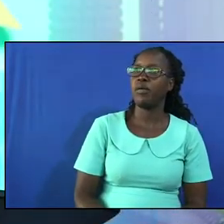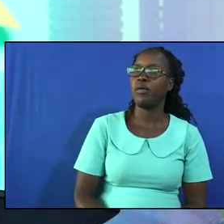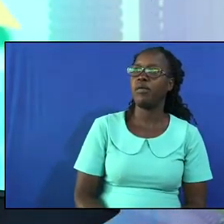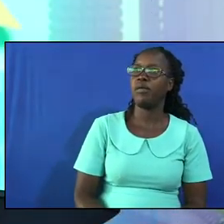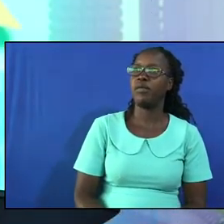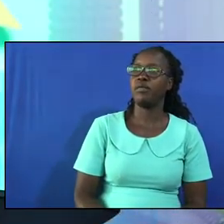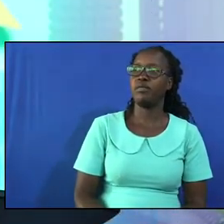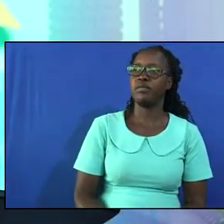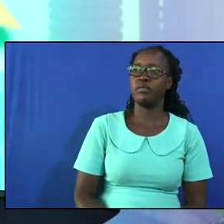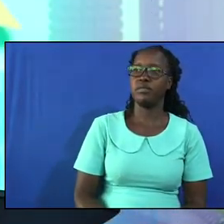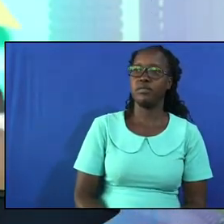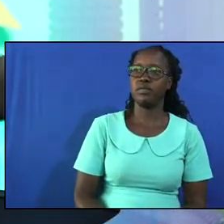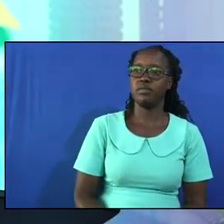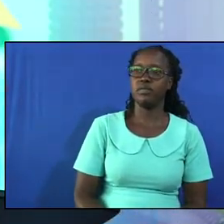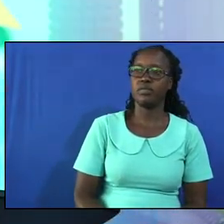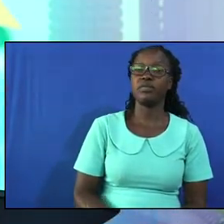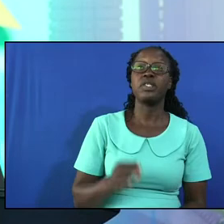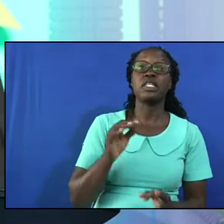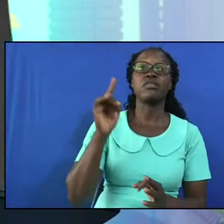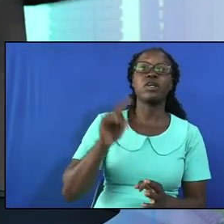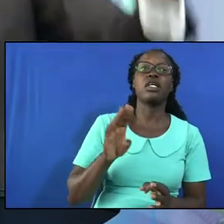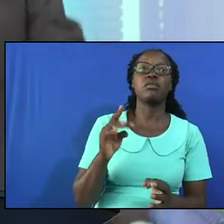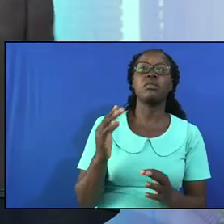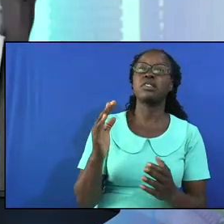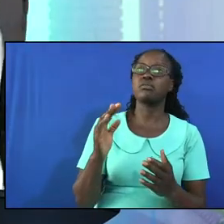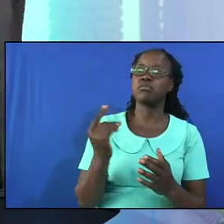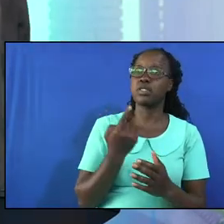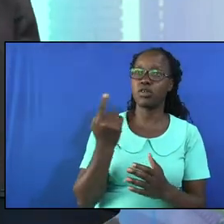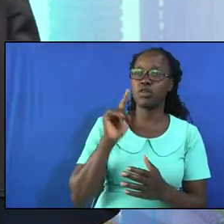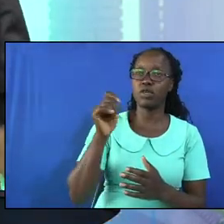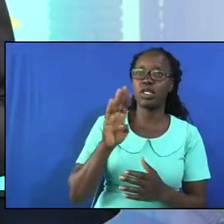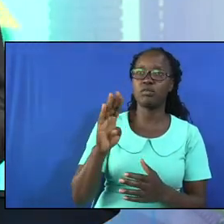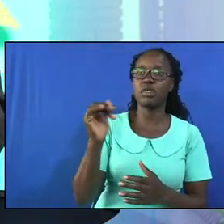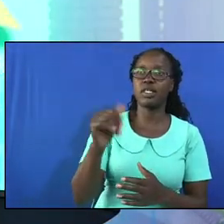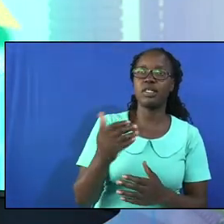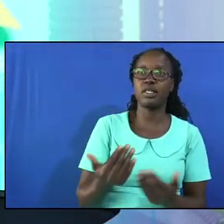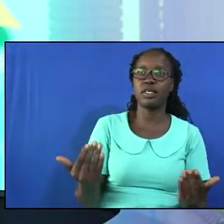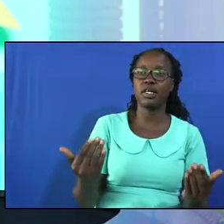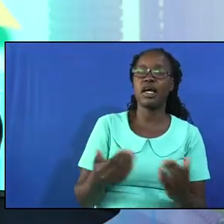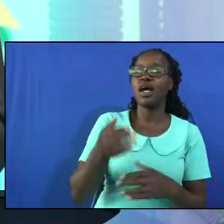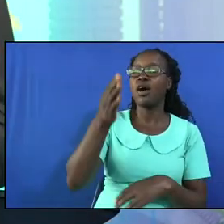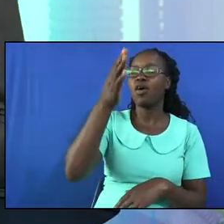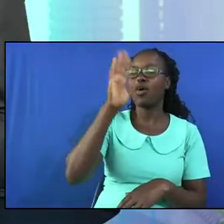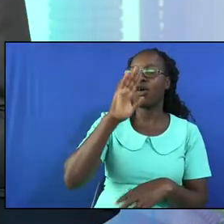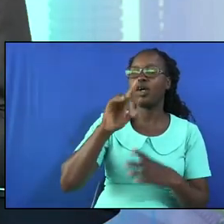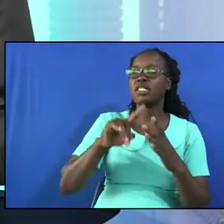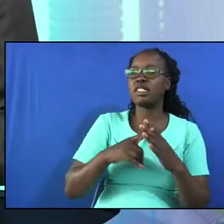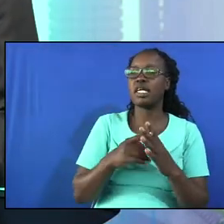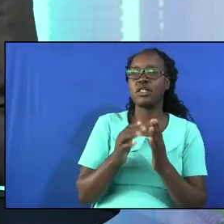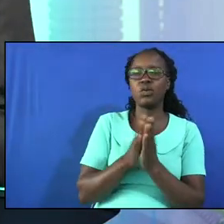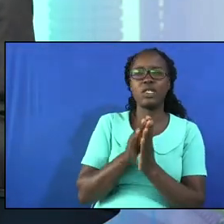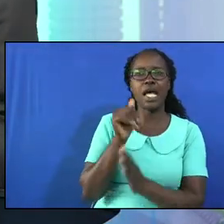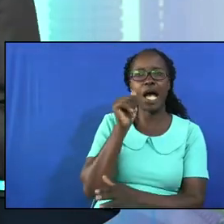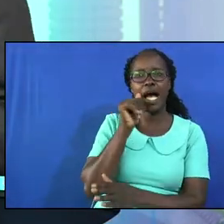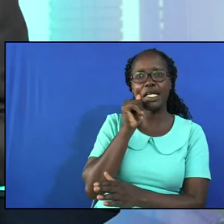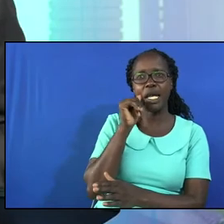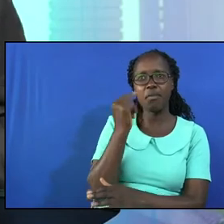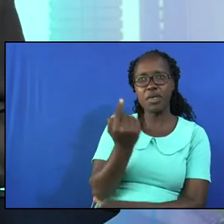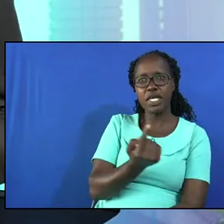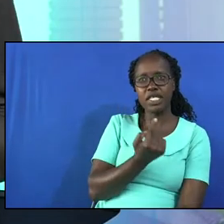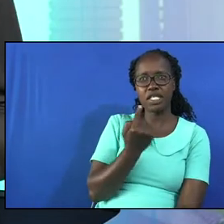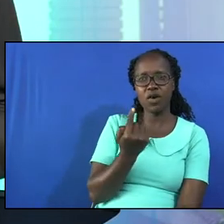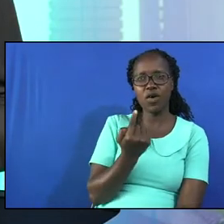single, if you can't be single, you can't be anything. God began with Adam